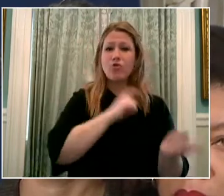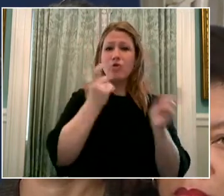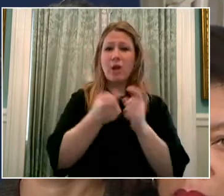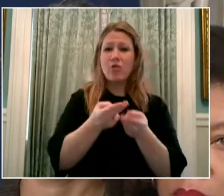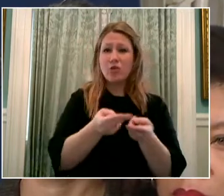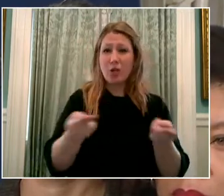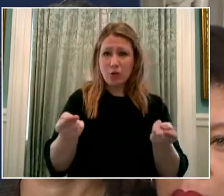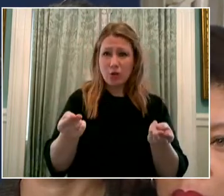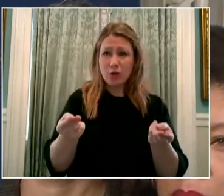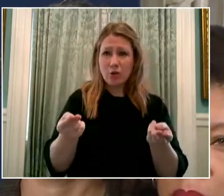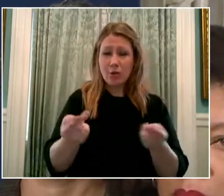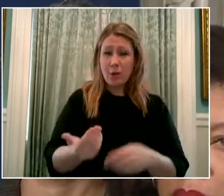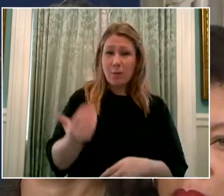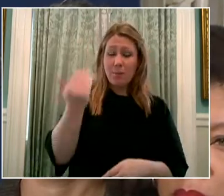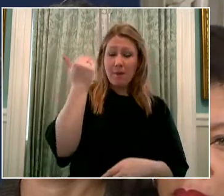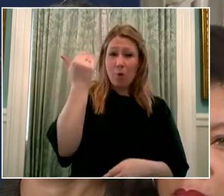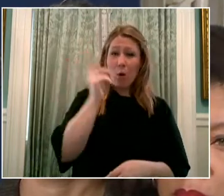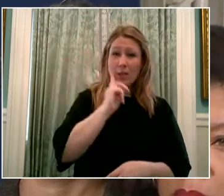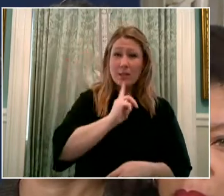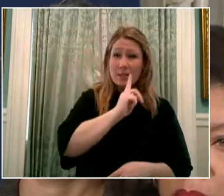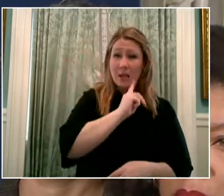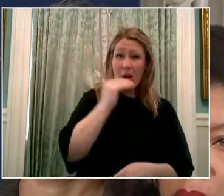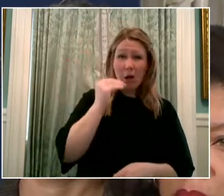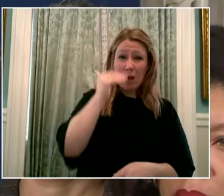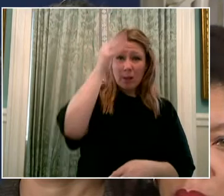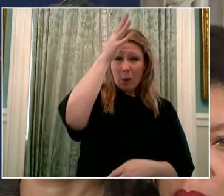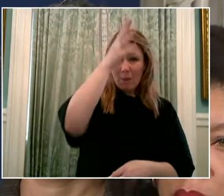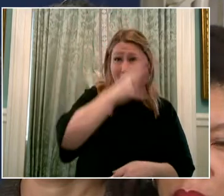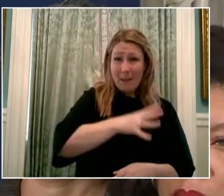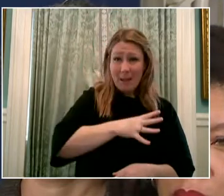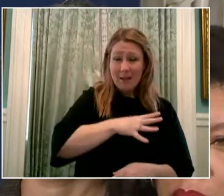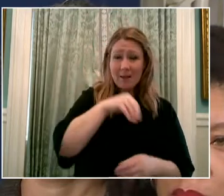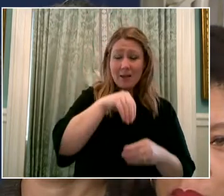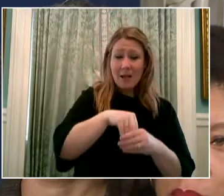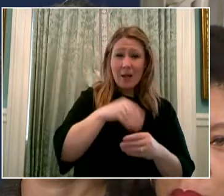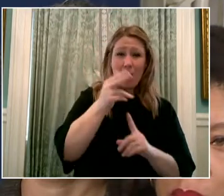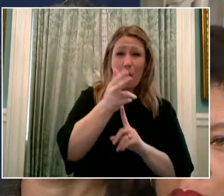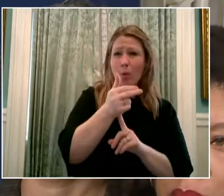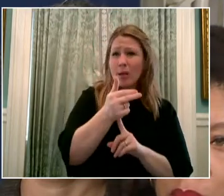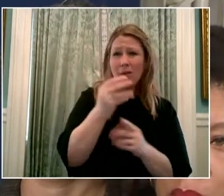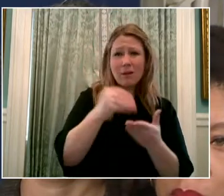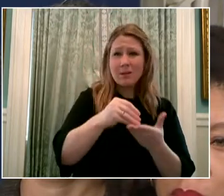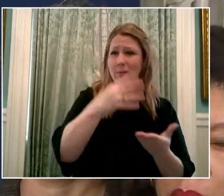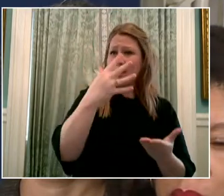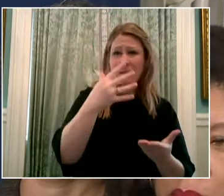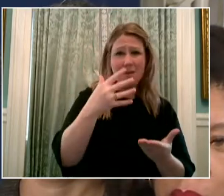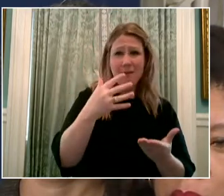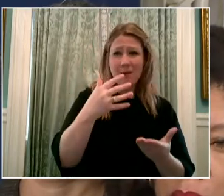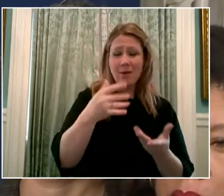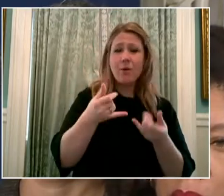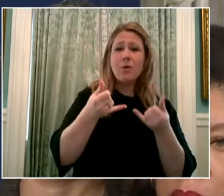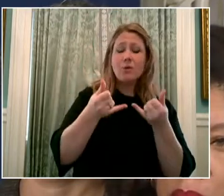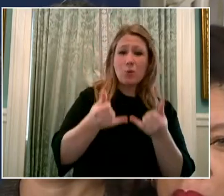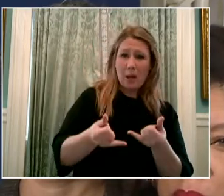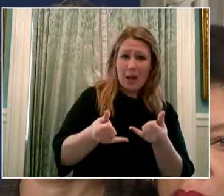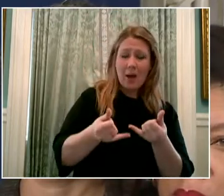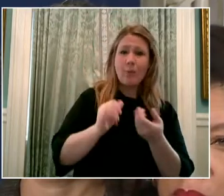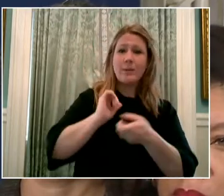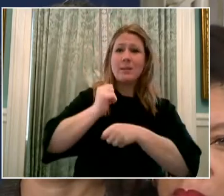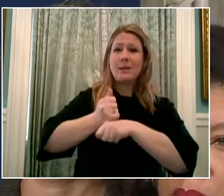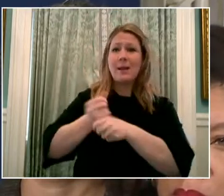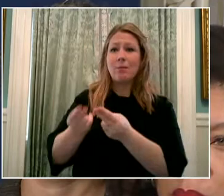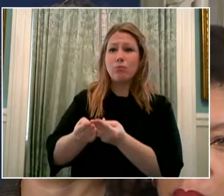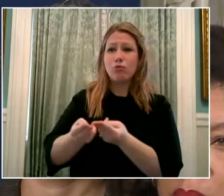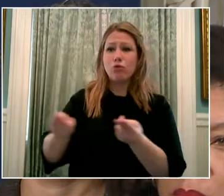too expensive. We moved to congregate settings for the single adult men to be in congregate